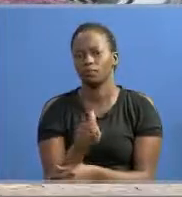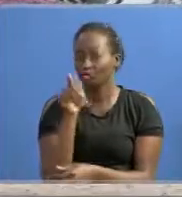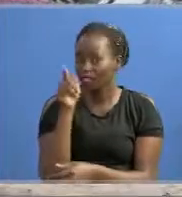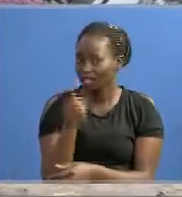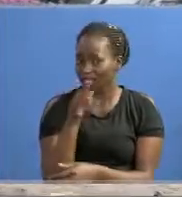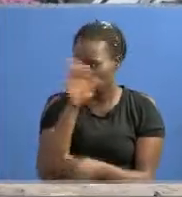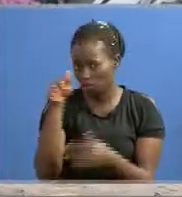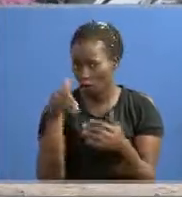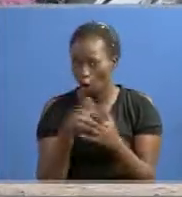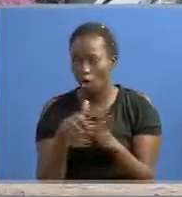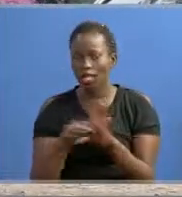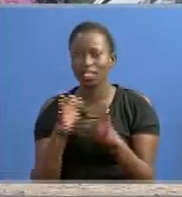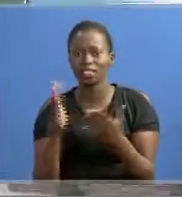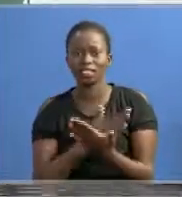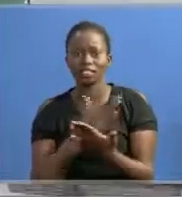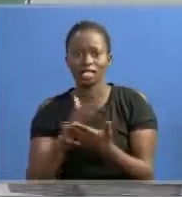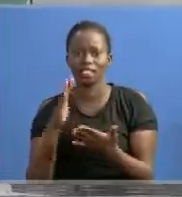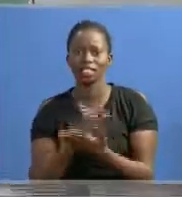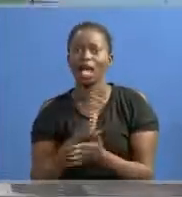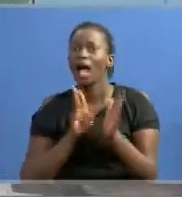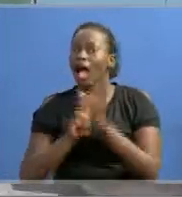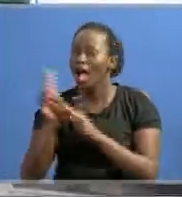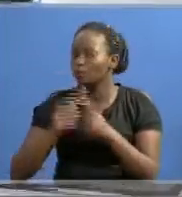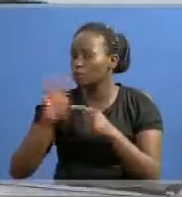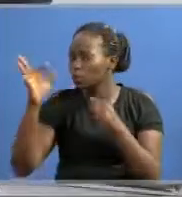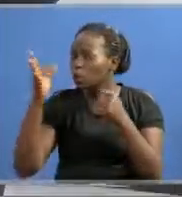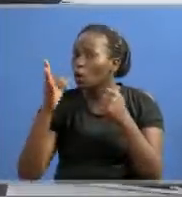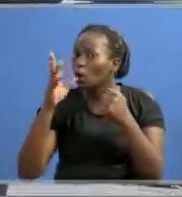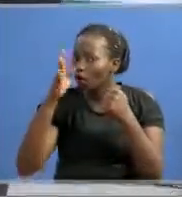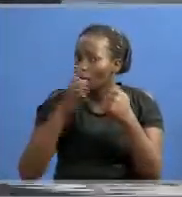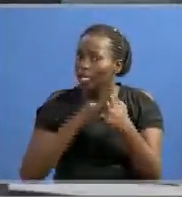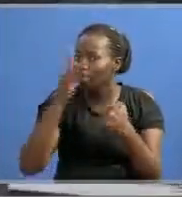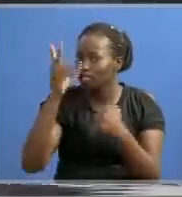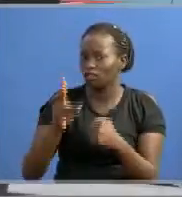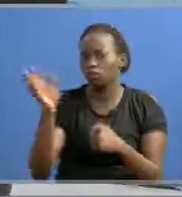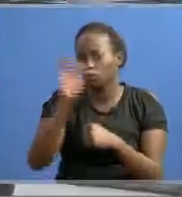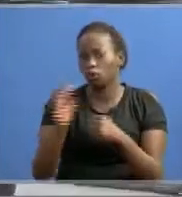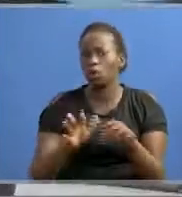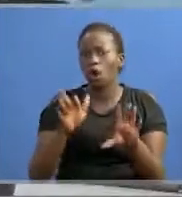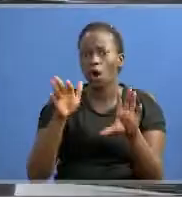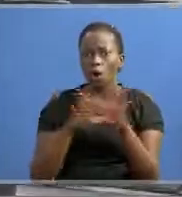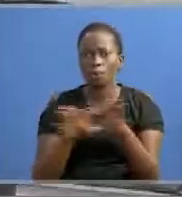informal sector in Kenya contributes up to 84% of the total employment in the